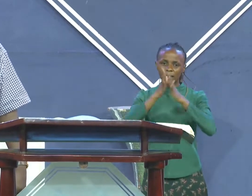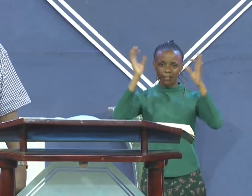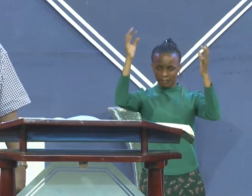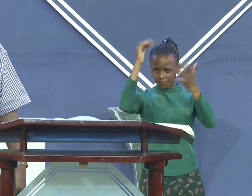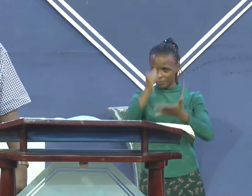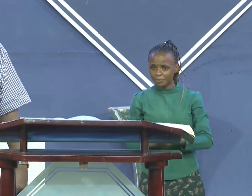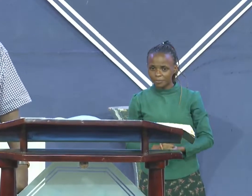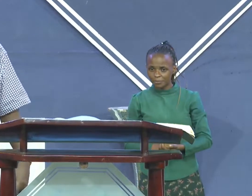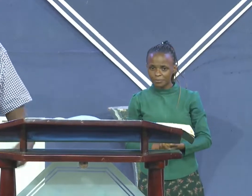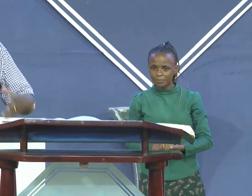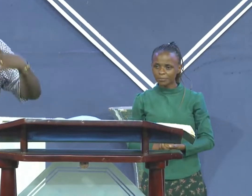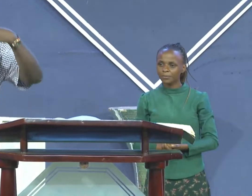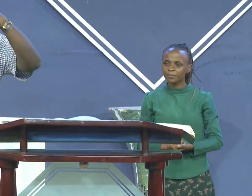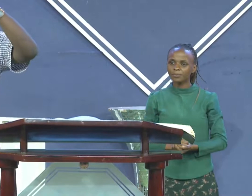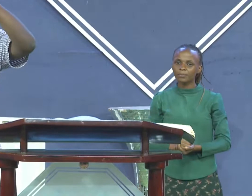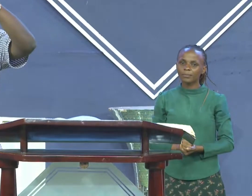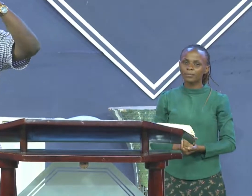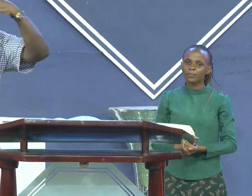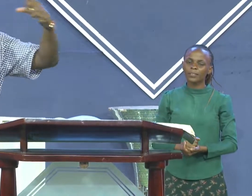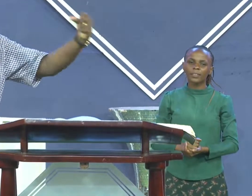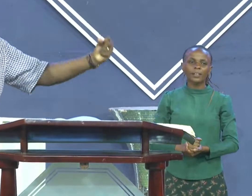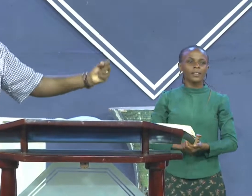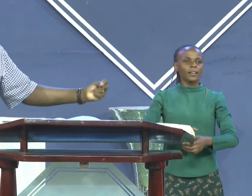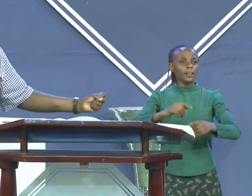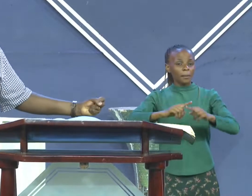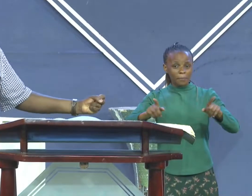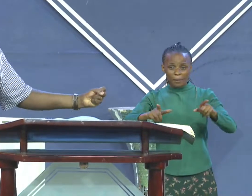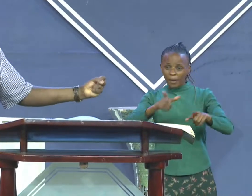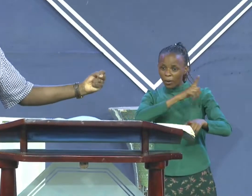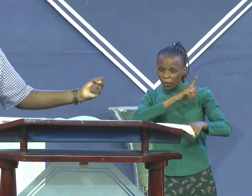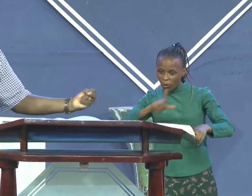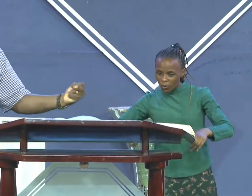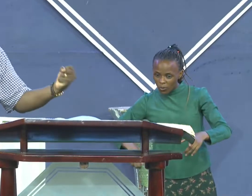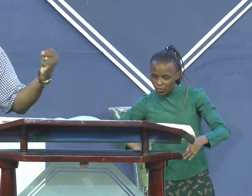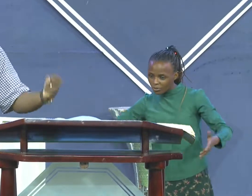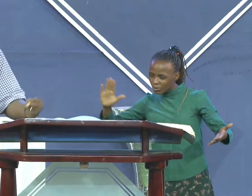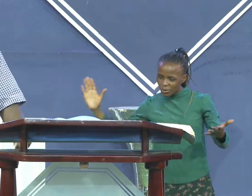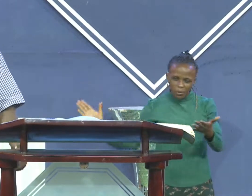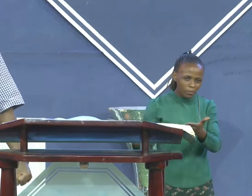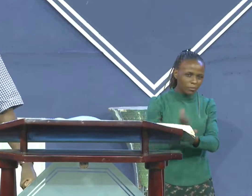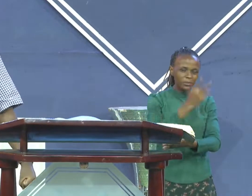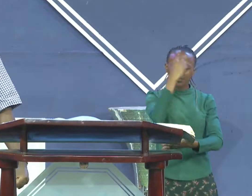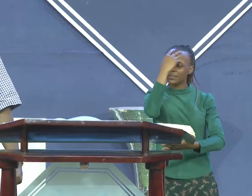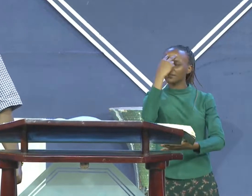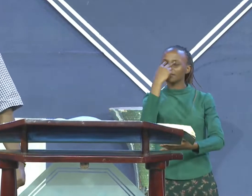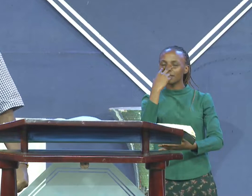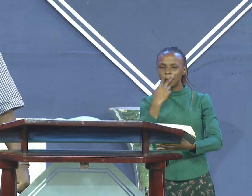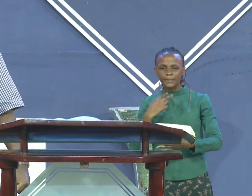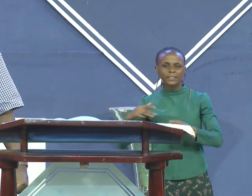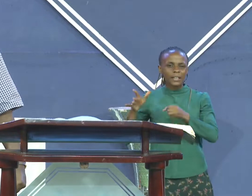Hallelujah. Amen. But if the Lord takes away the blindness that, you know, covers our vision,